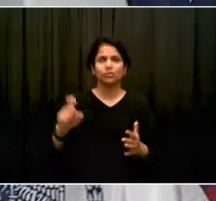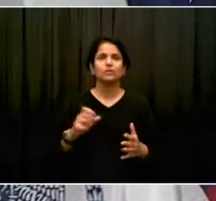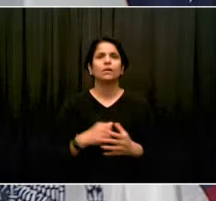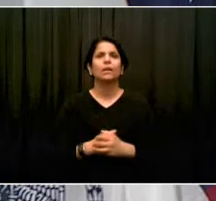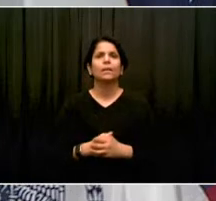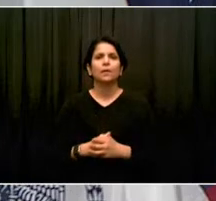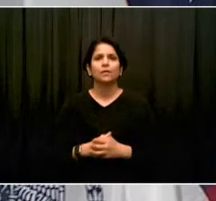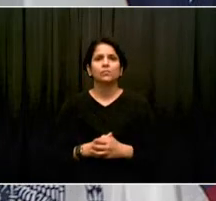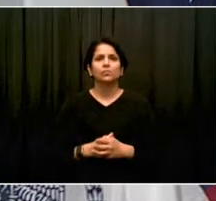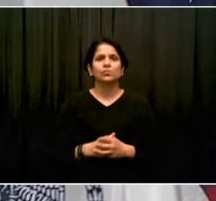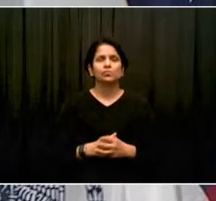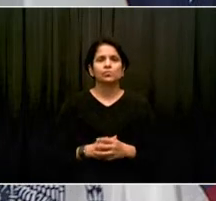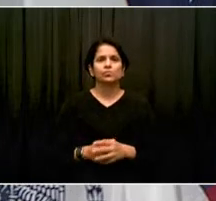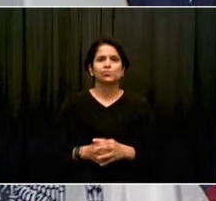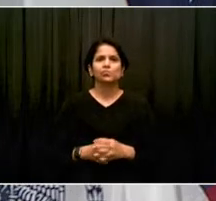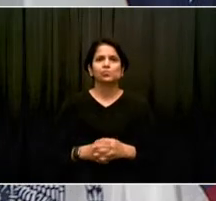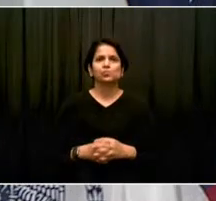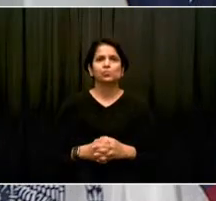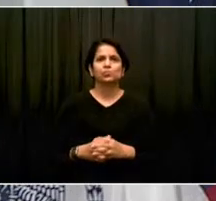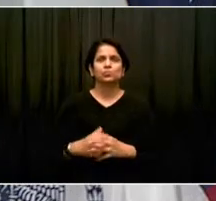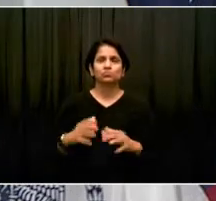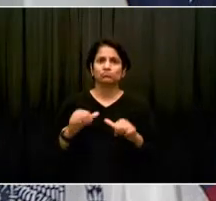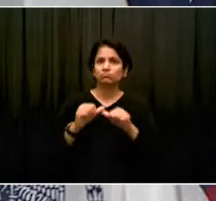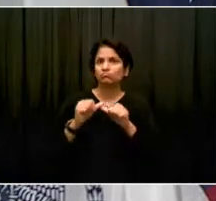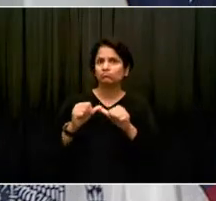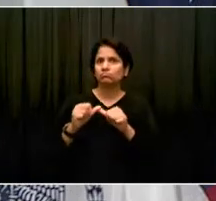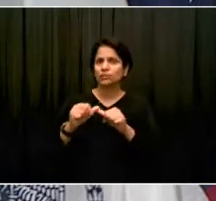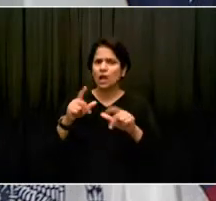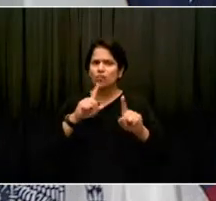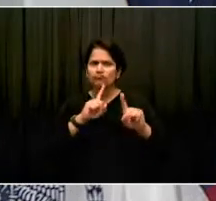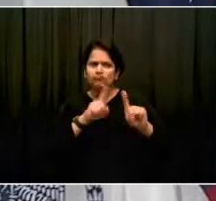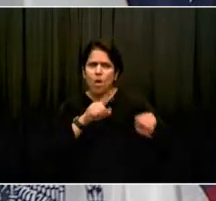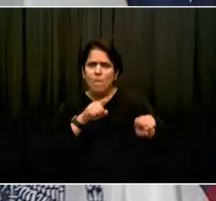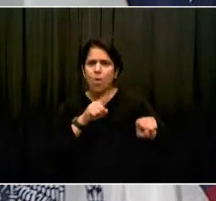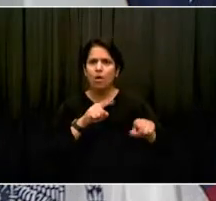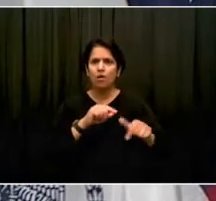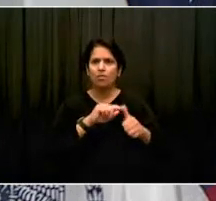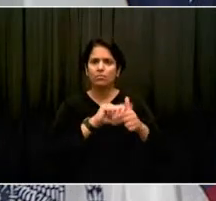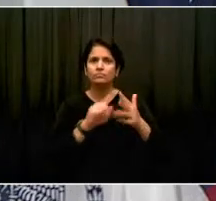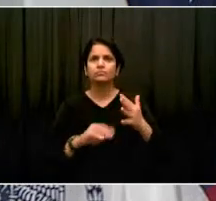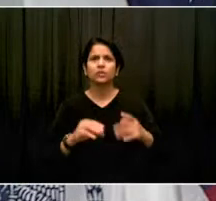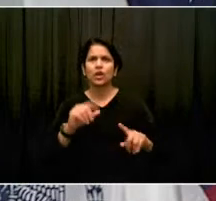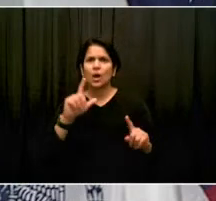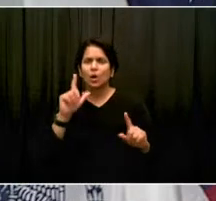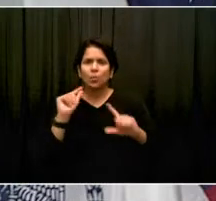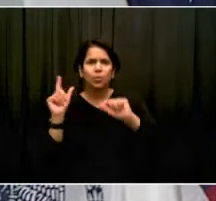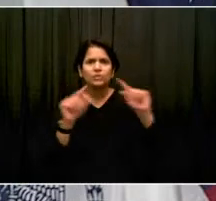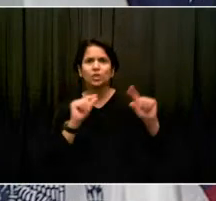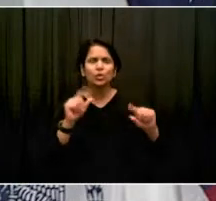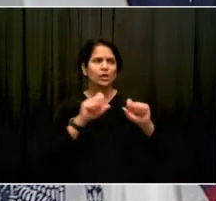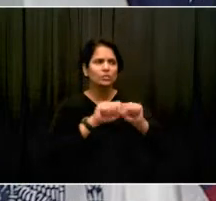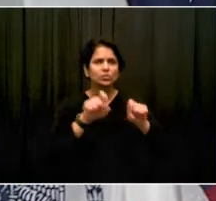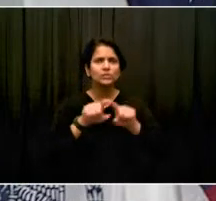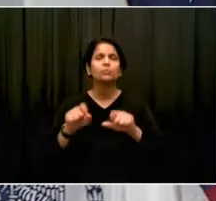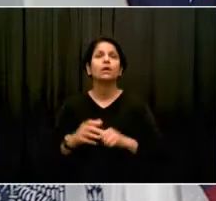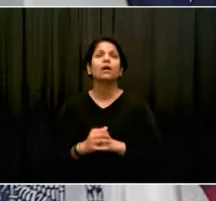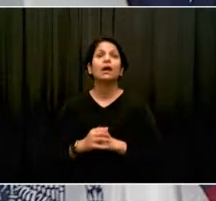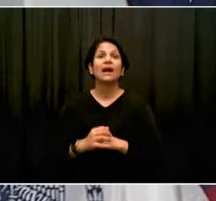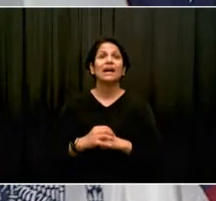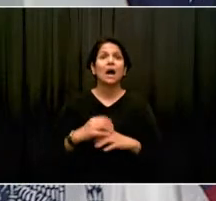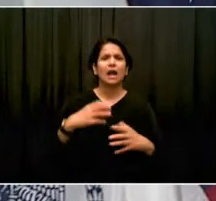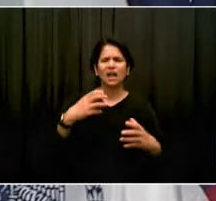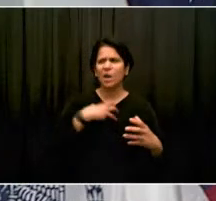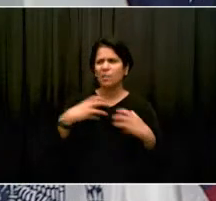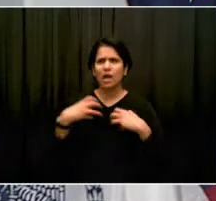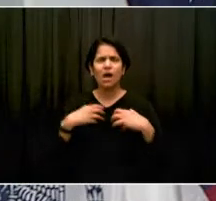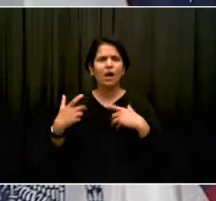these tweets, these complaints to me from teachers that the infection rates